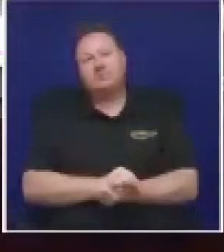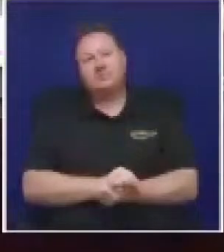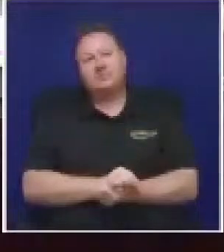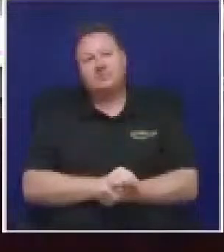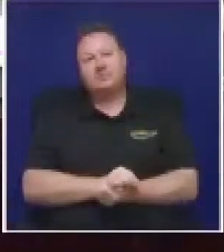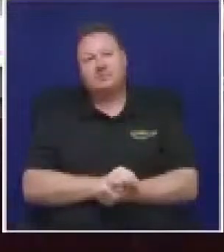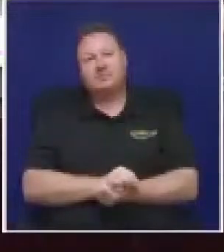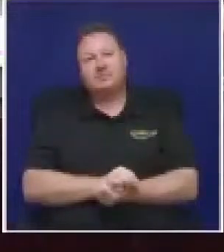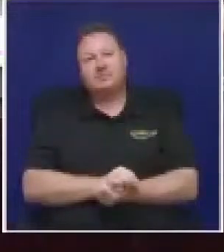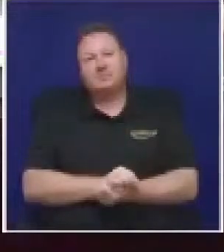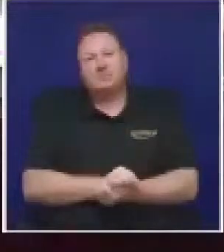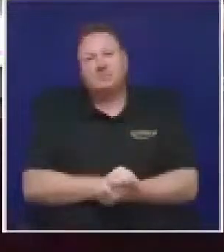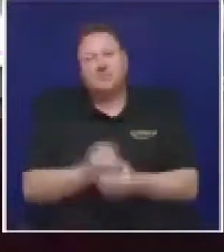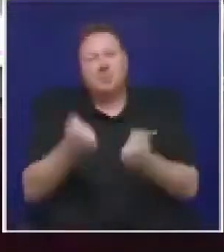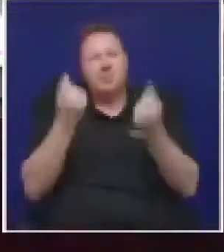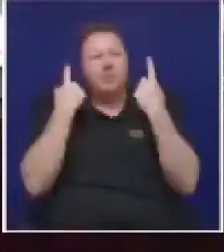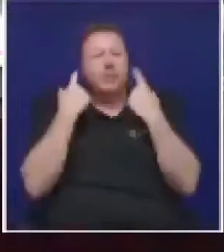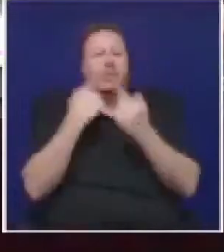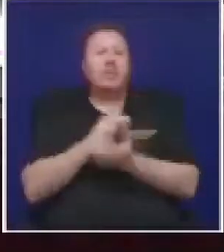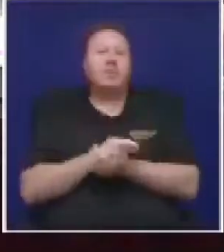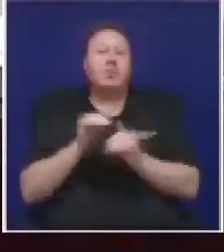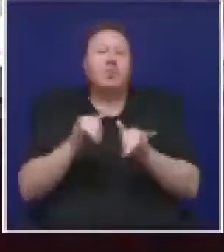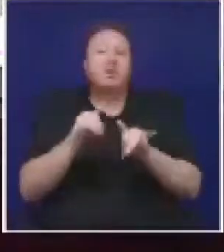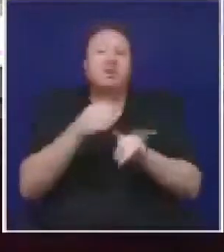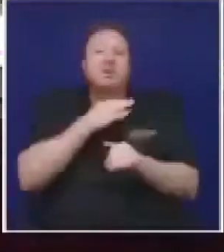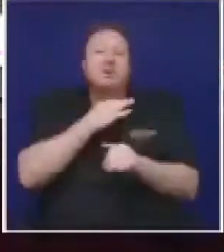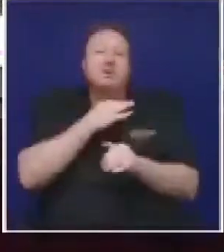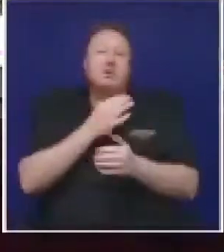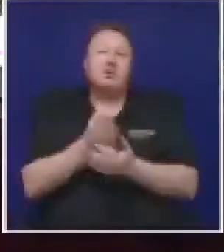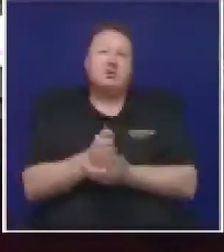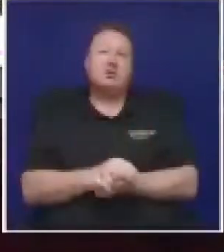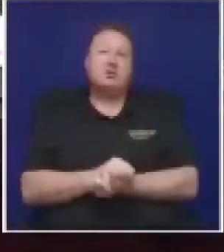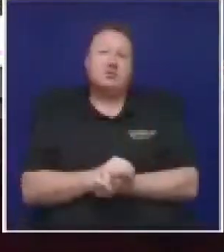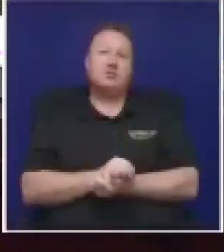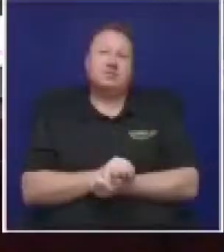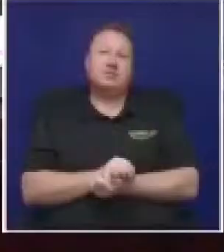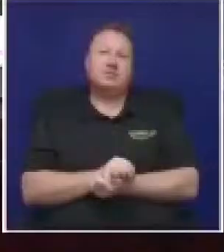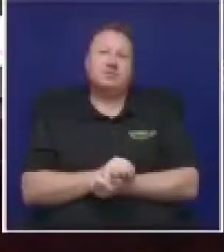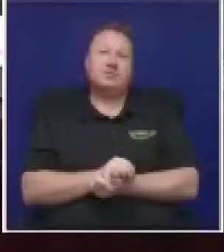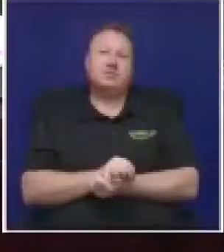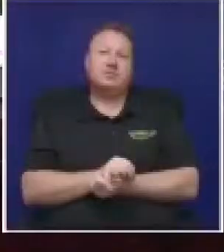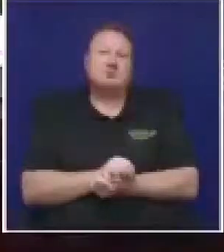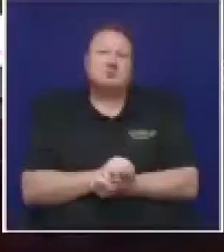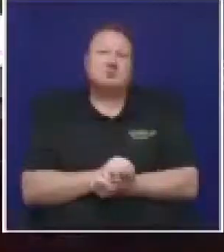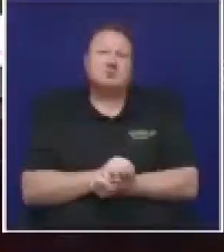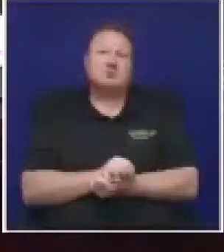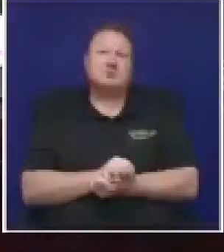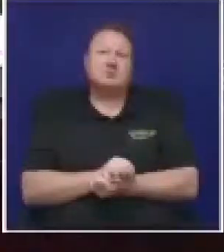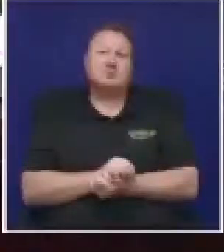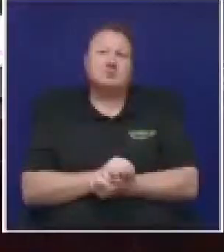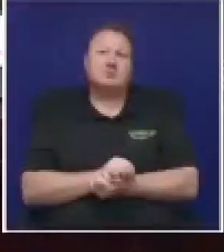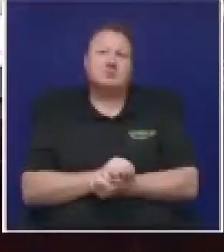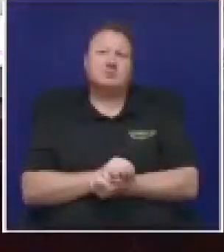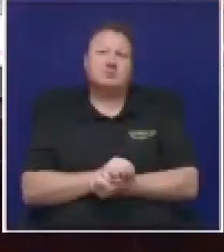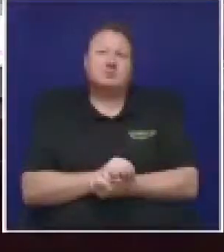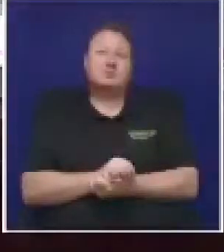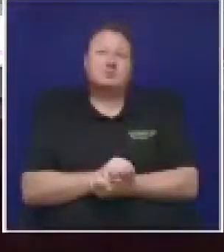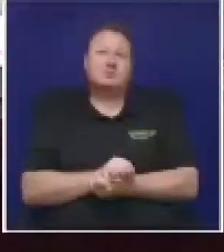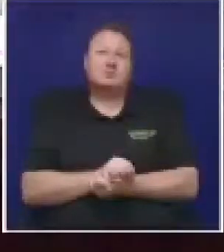Mabawufumana. Sayilungisa lento. Bawufumana umhlaba. Honorable Maxine. Yeah.